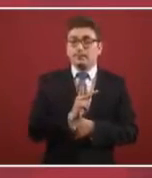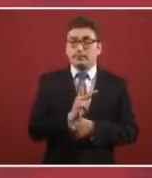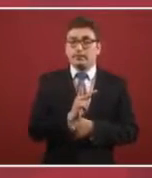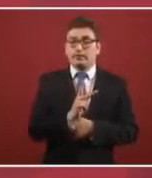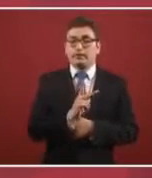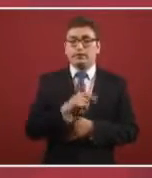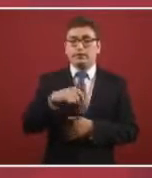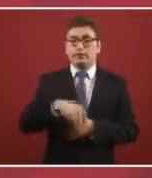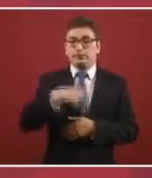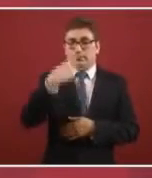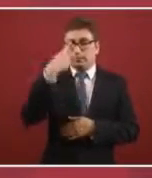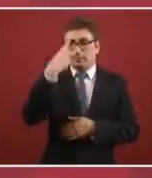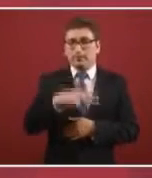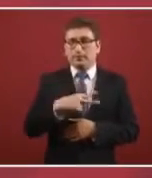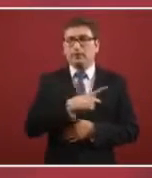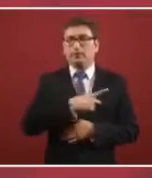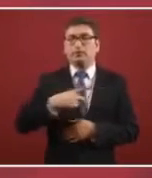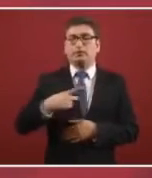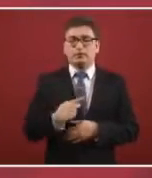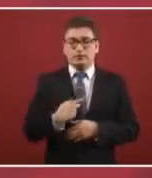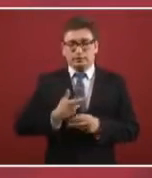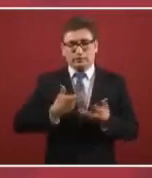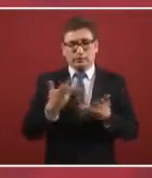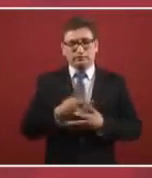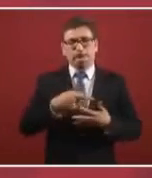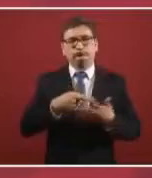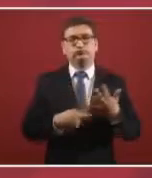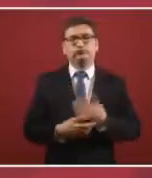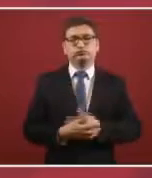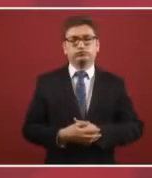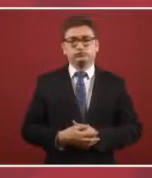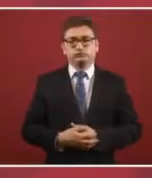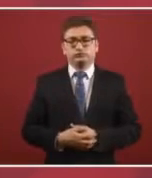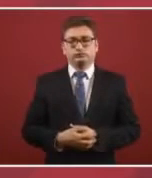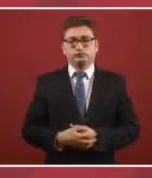en that they México apply in una, Mexico,